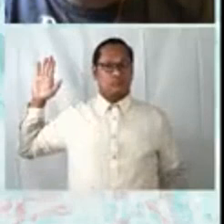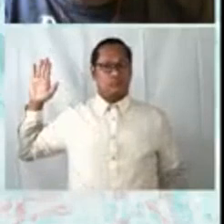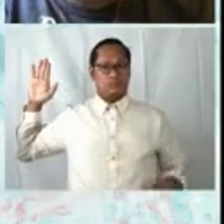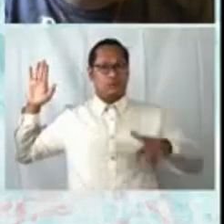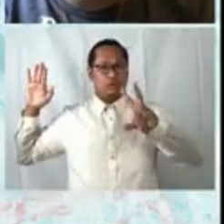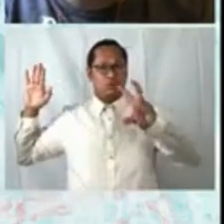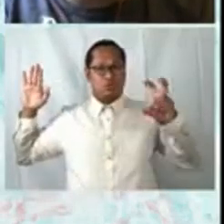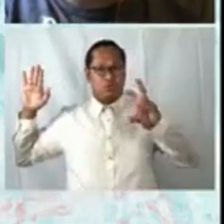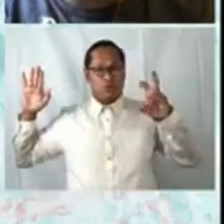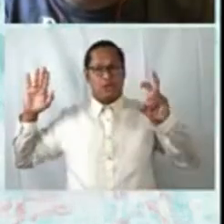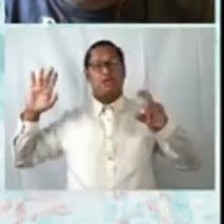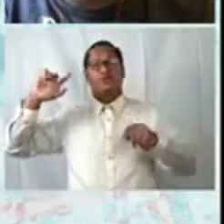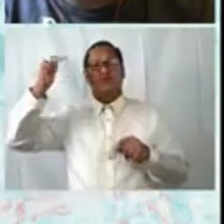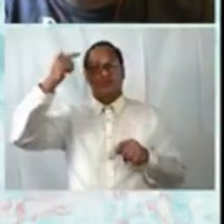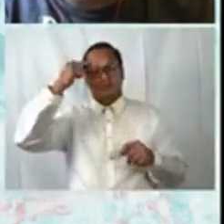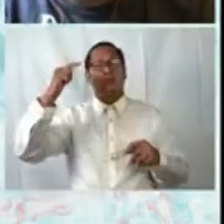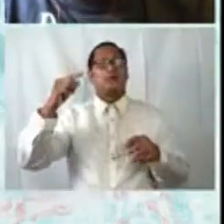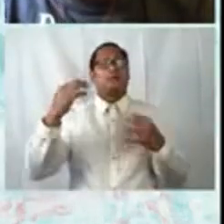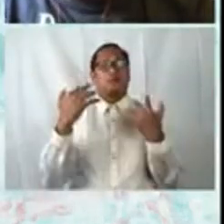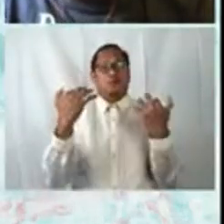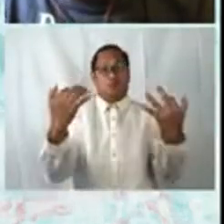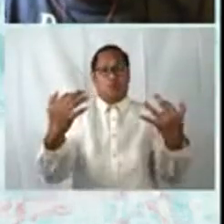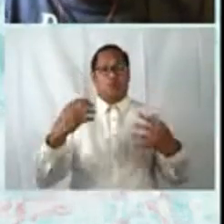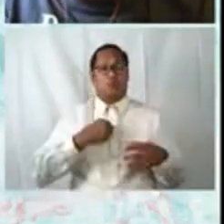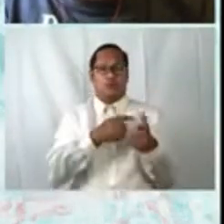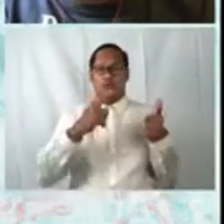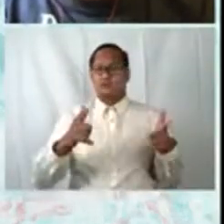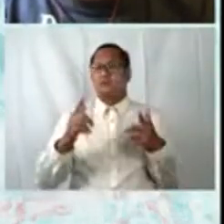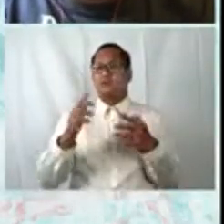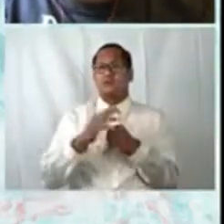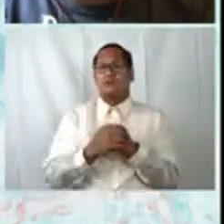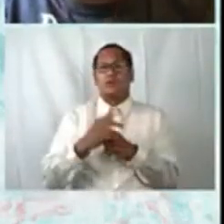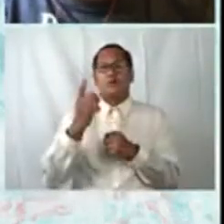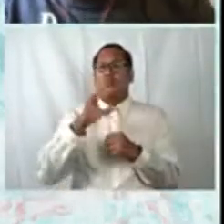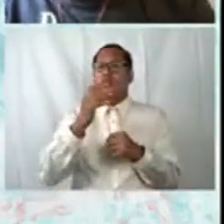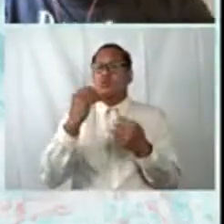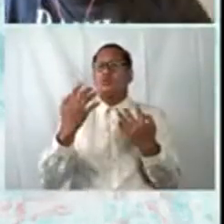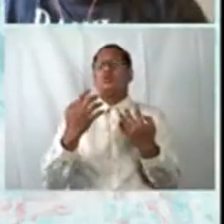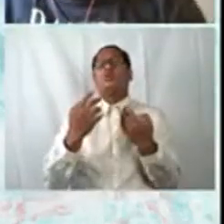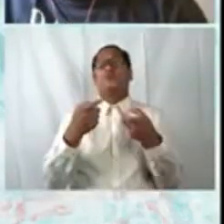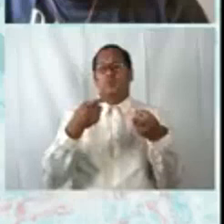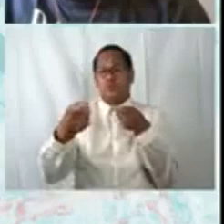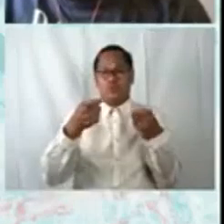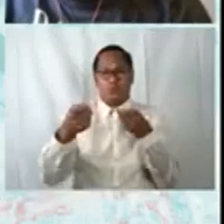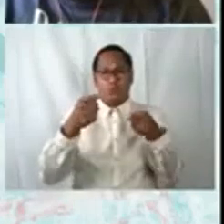government officials, local government officials, to already govern the Philippines.